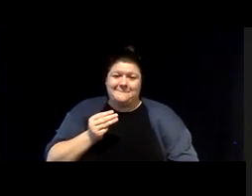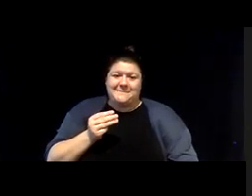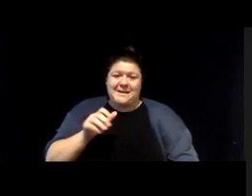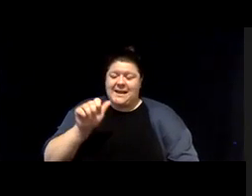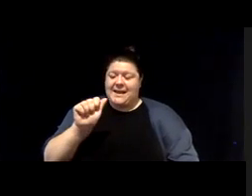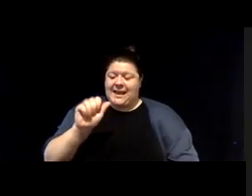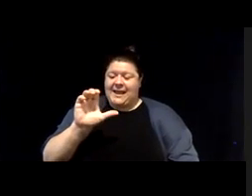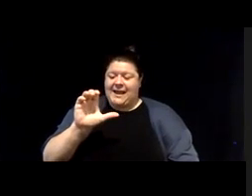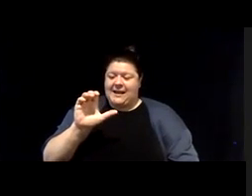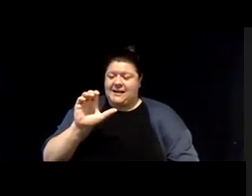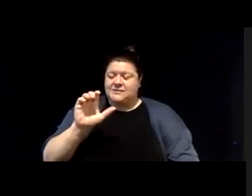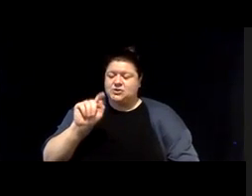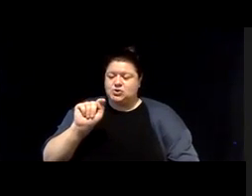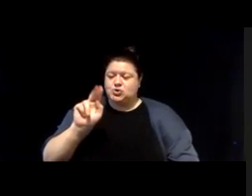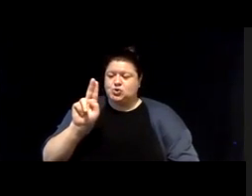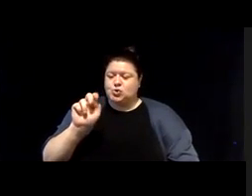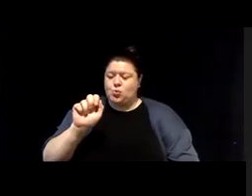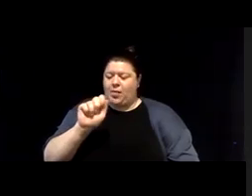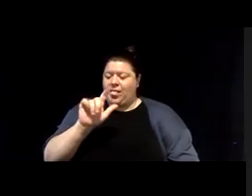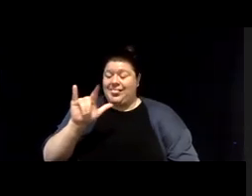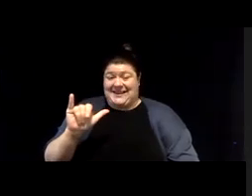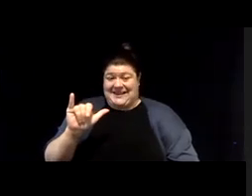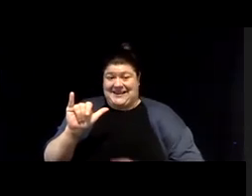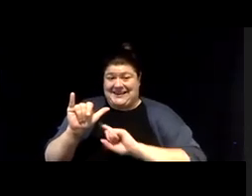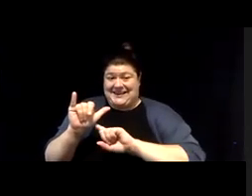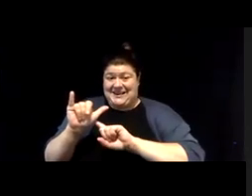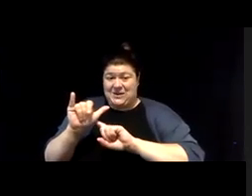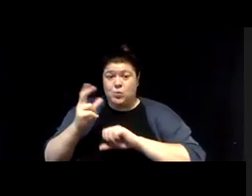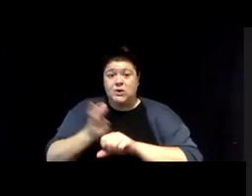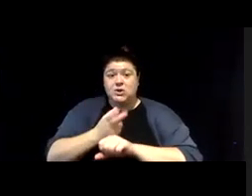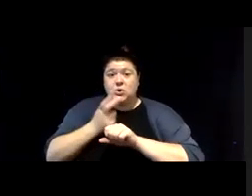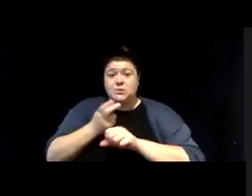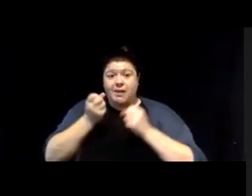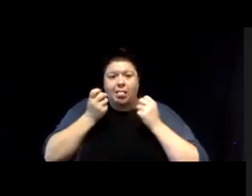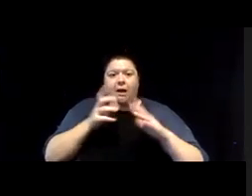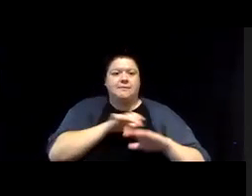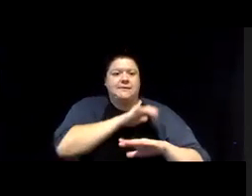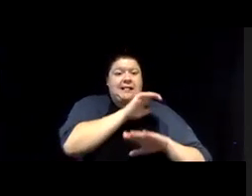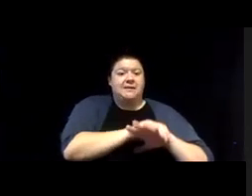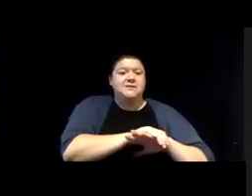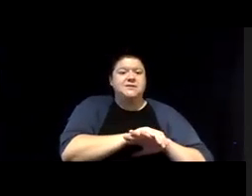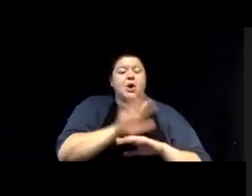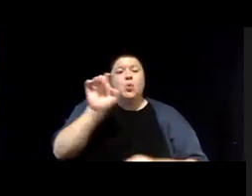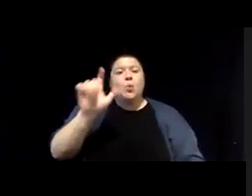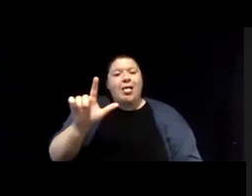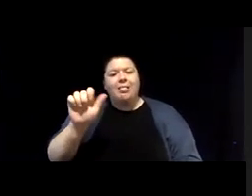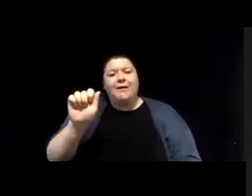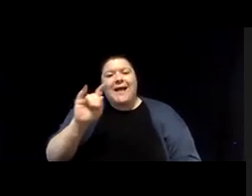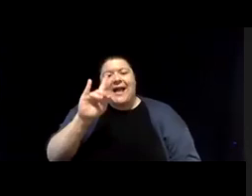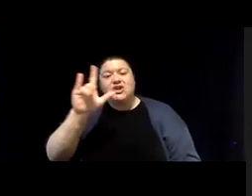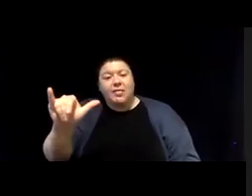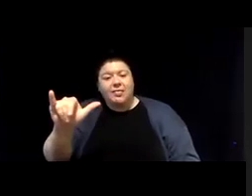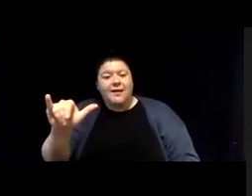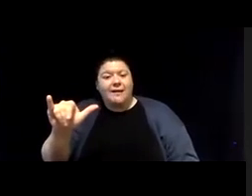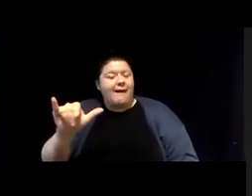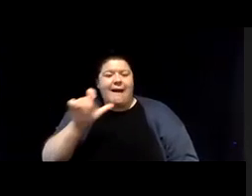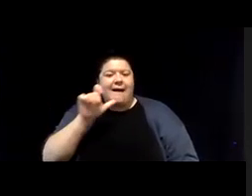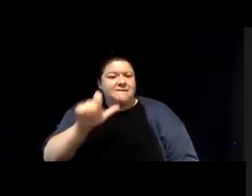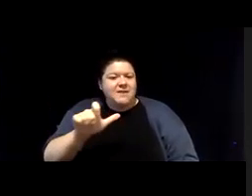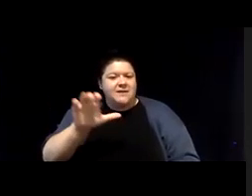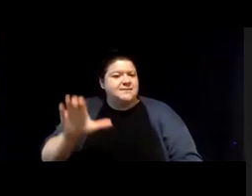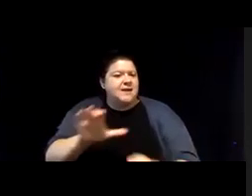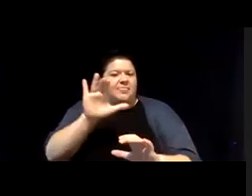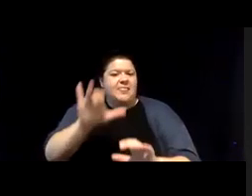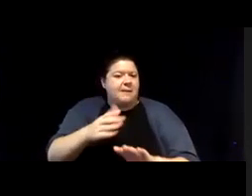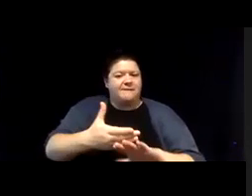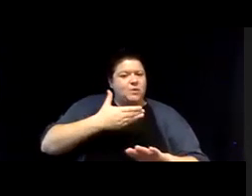actually. Okay, we use that a lot in English. Well, actually, I haven't done that before, but I've done blah,